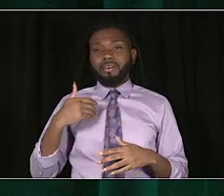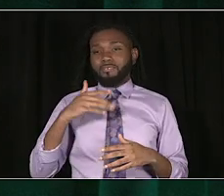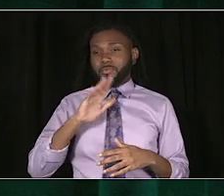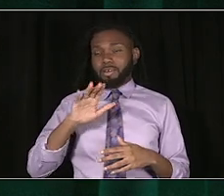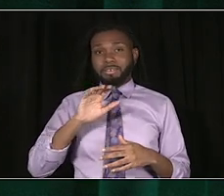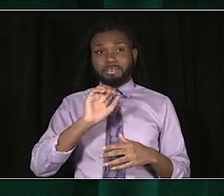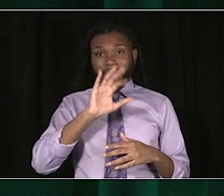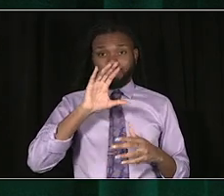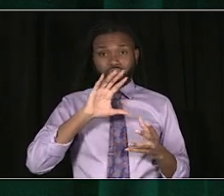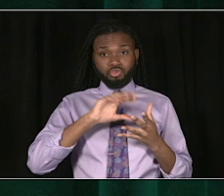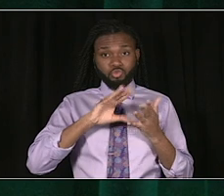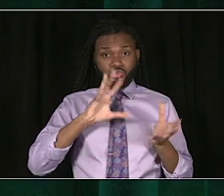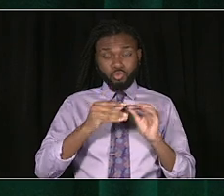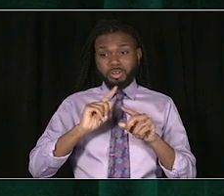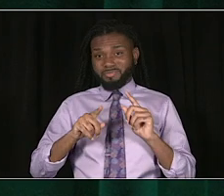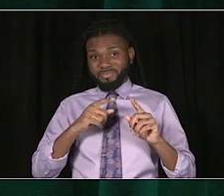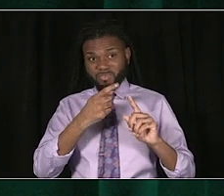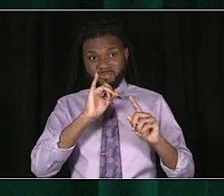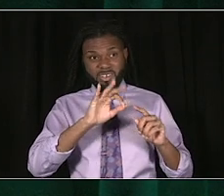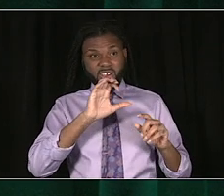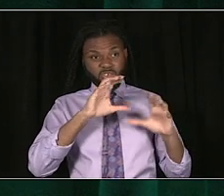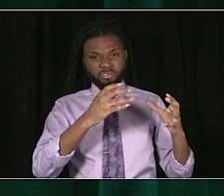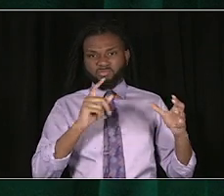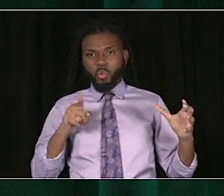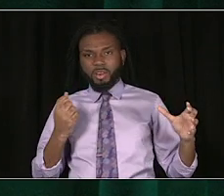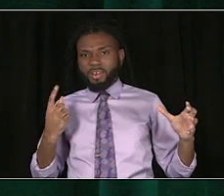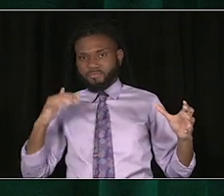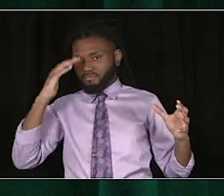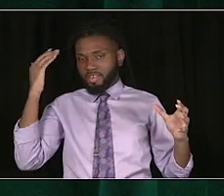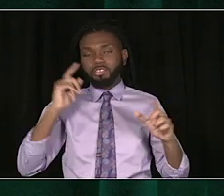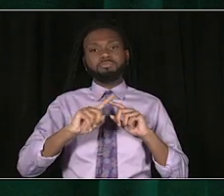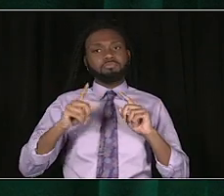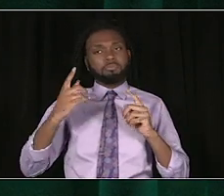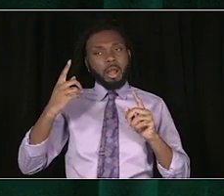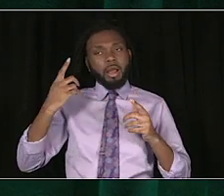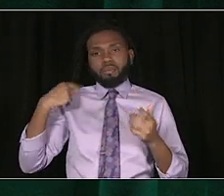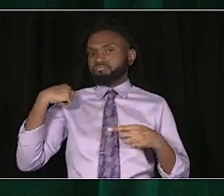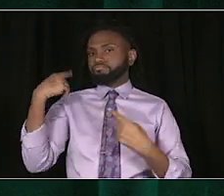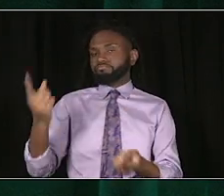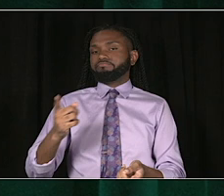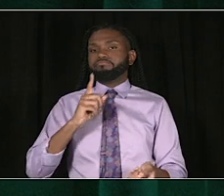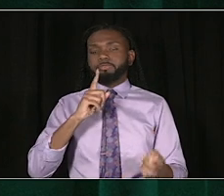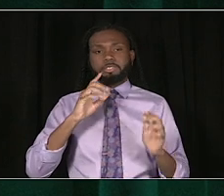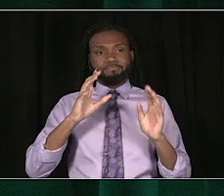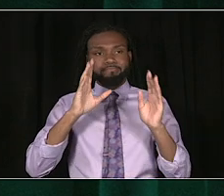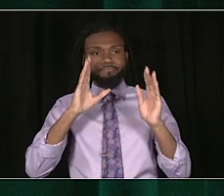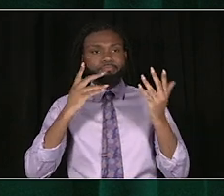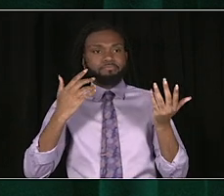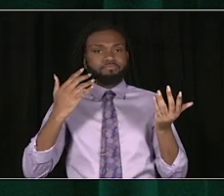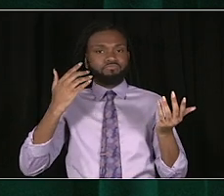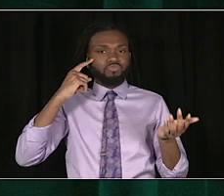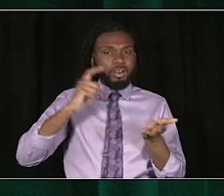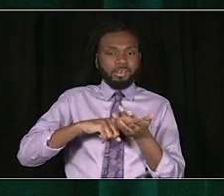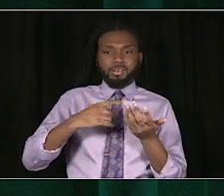maybe 11 of us that were Black. So I've always been very conscious of being representative of